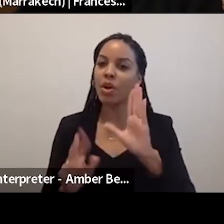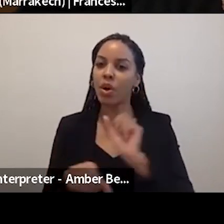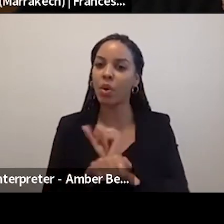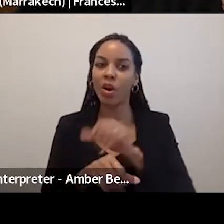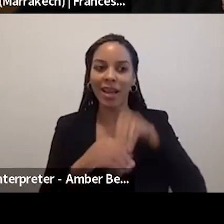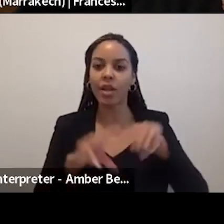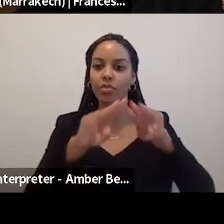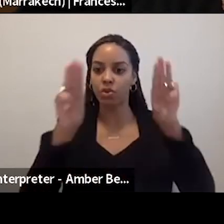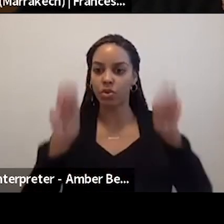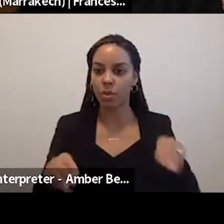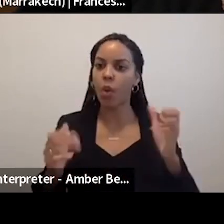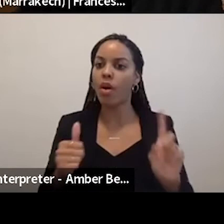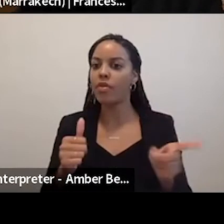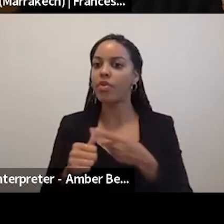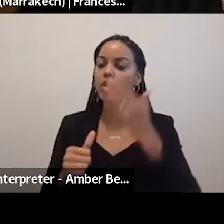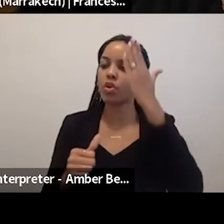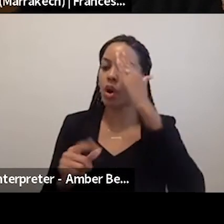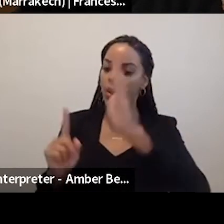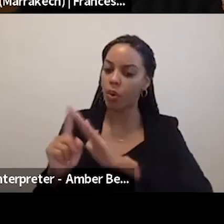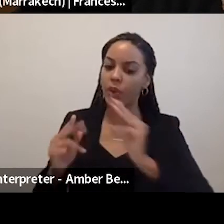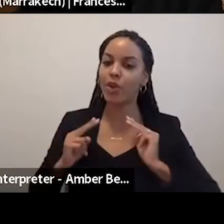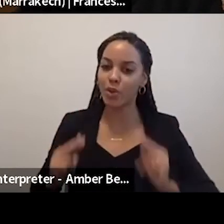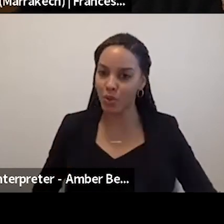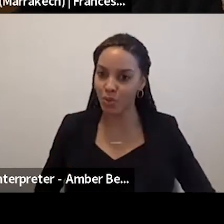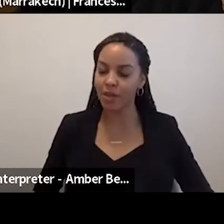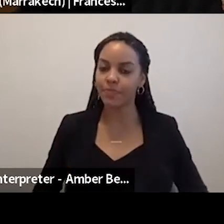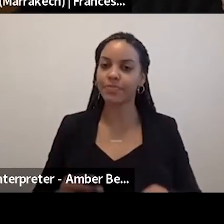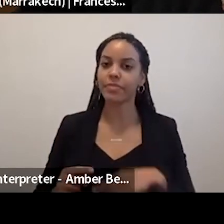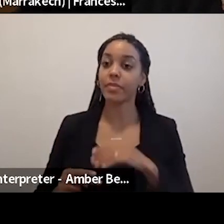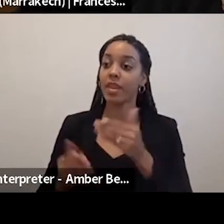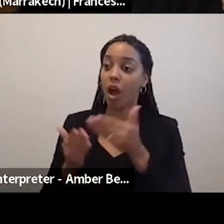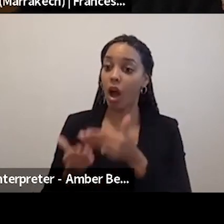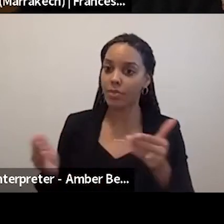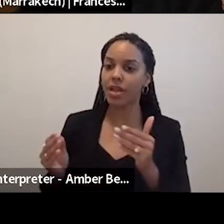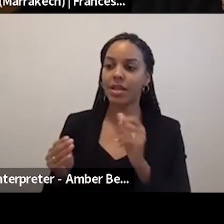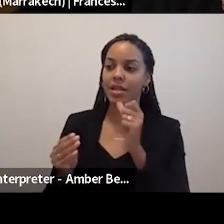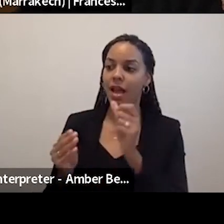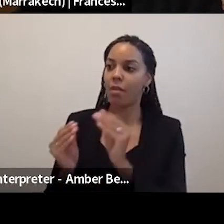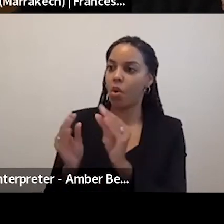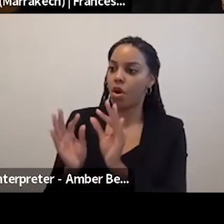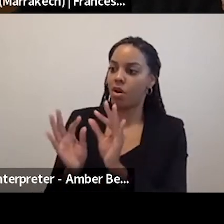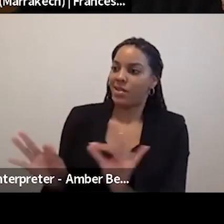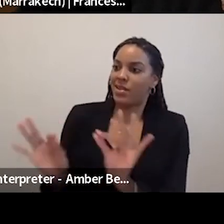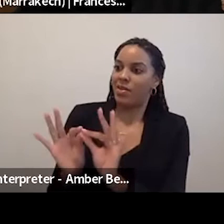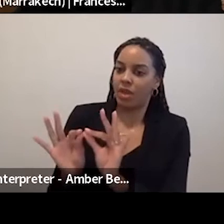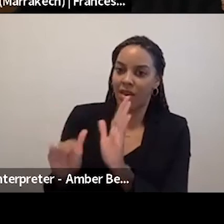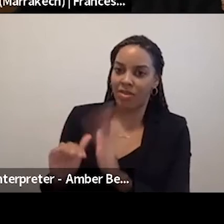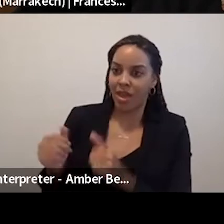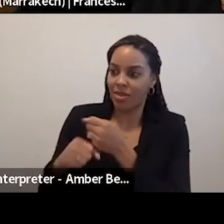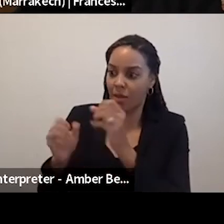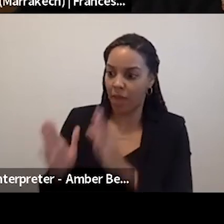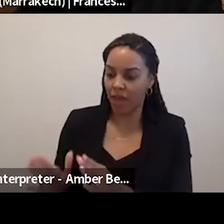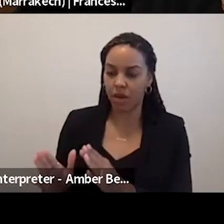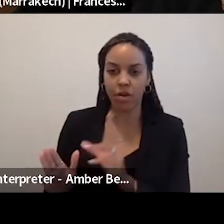being, that the object that we make isn't more significant than the maker, that there is an interrelationship in